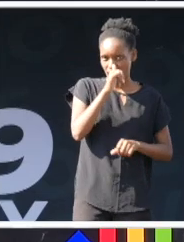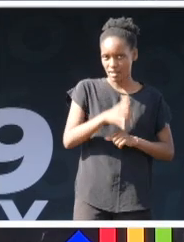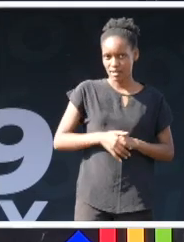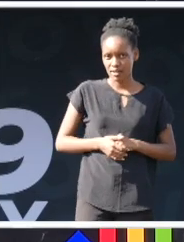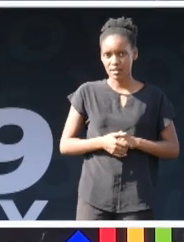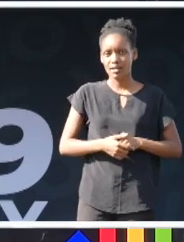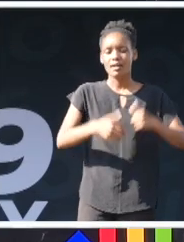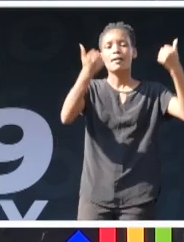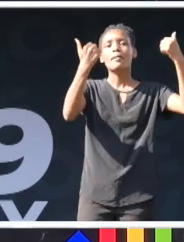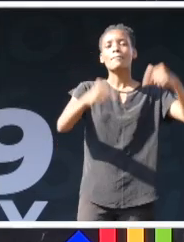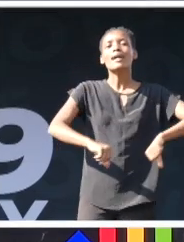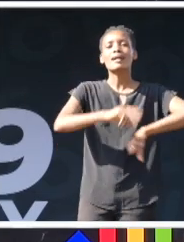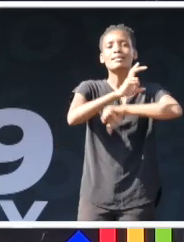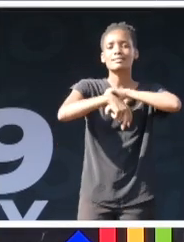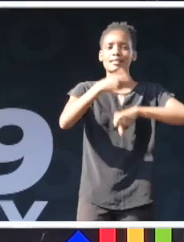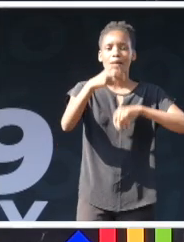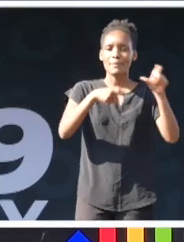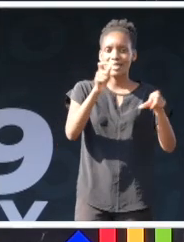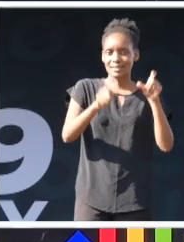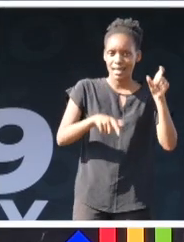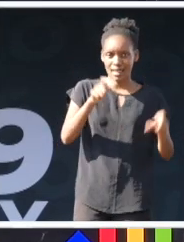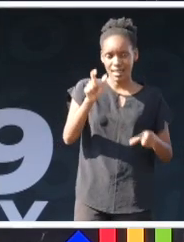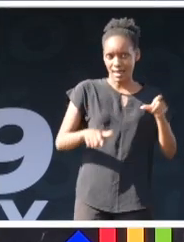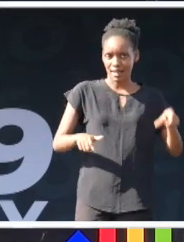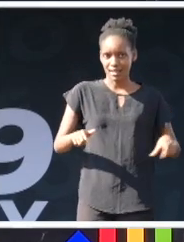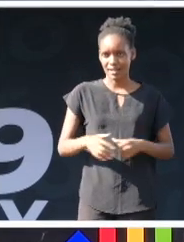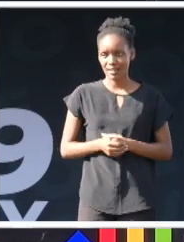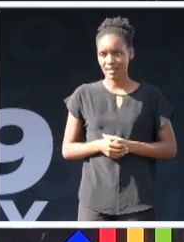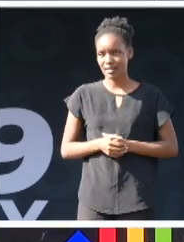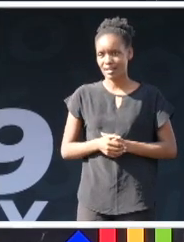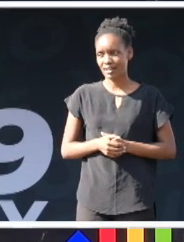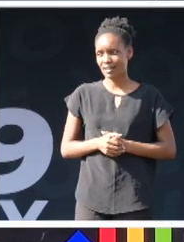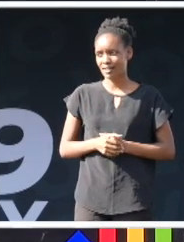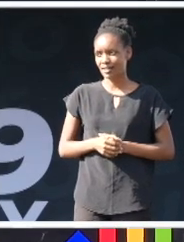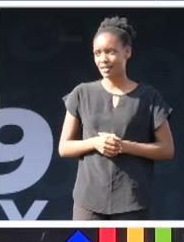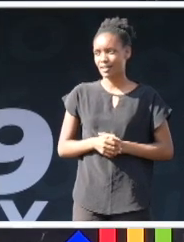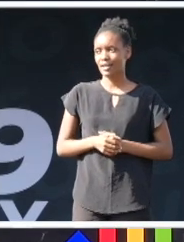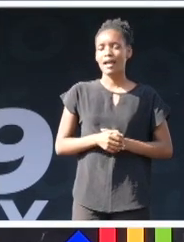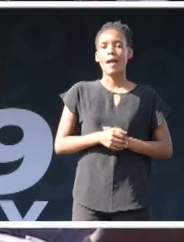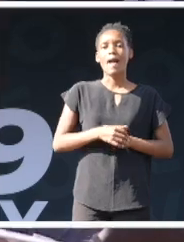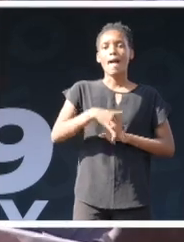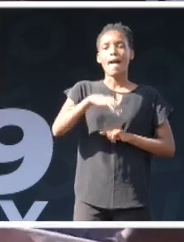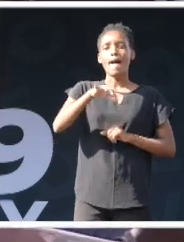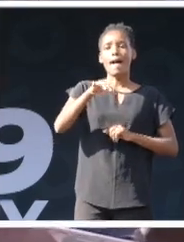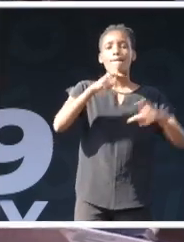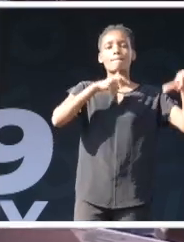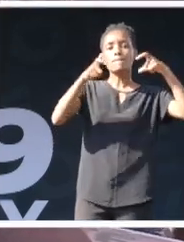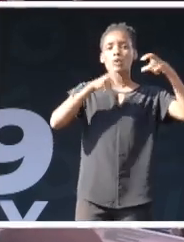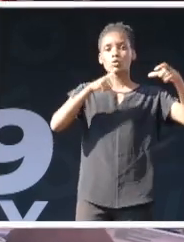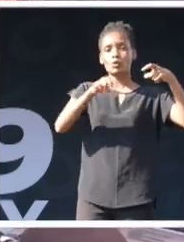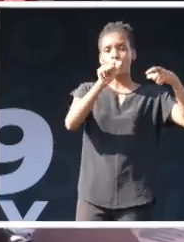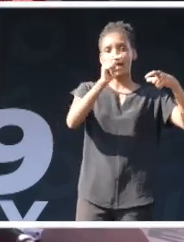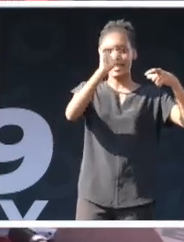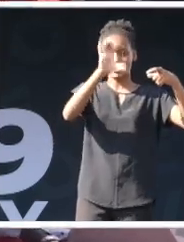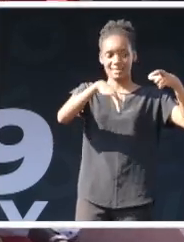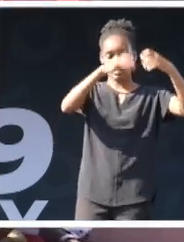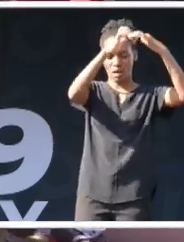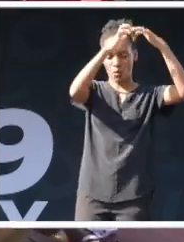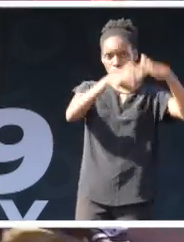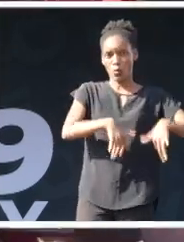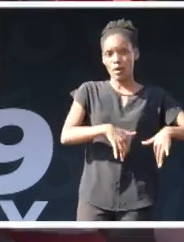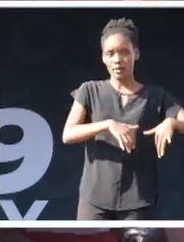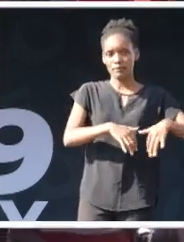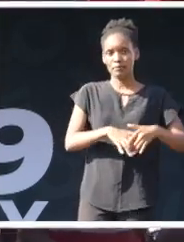Phansi ngamasela phansi. Awuwe musho wa ANC awuwe. Awuwe musho